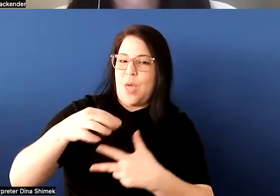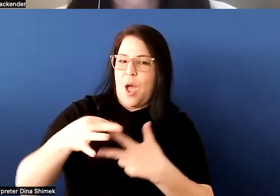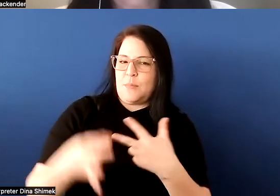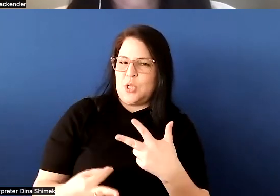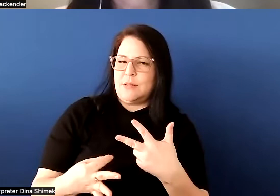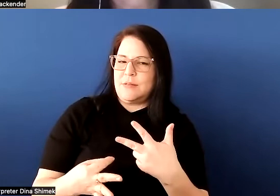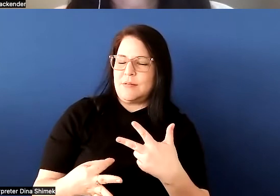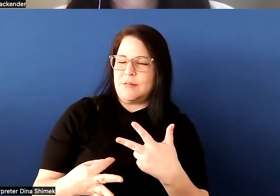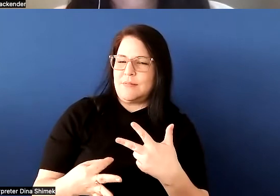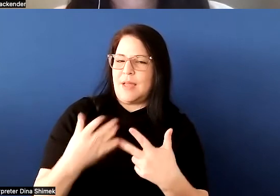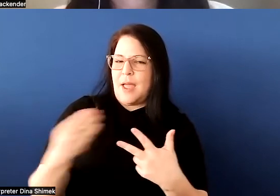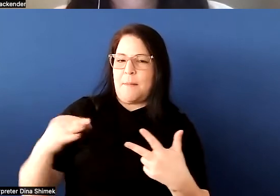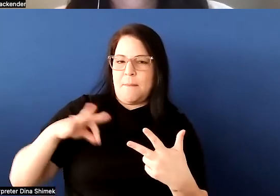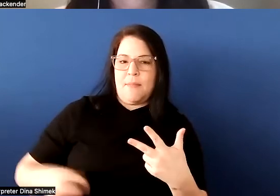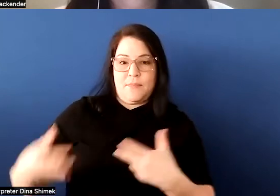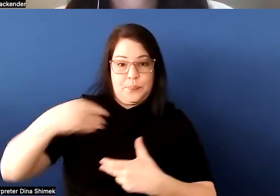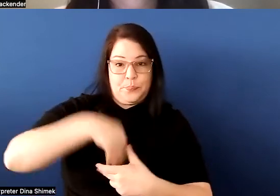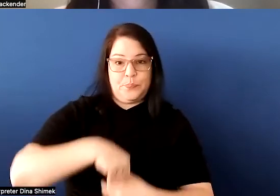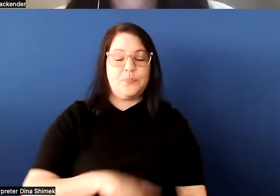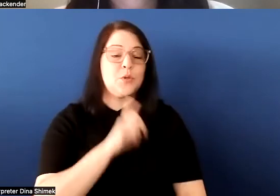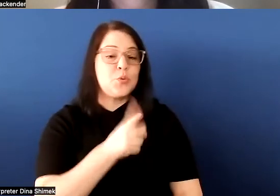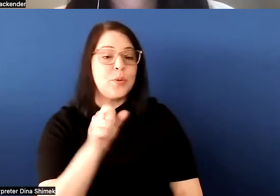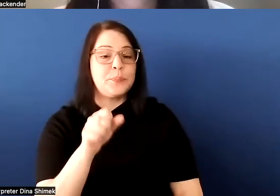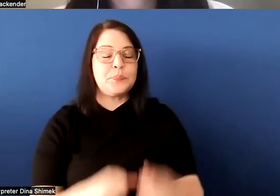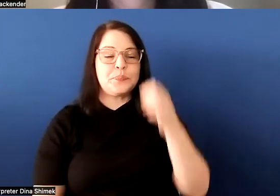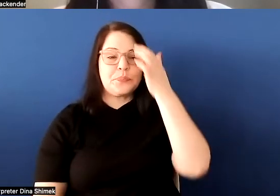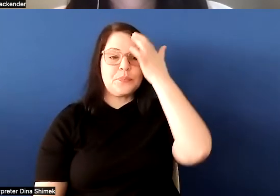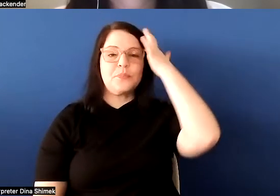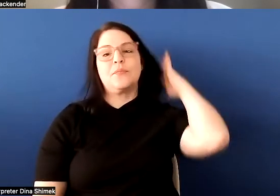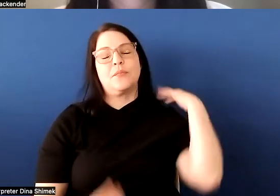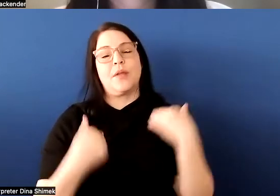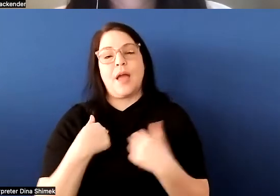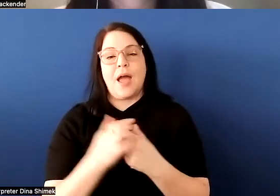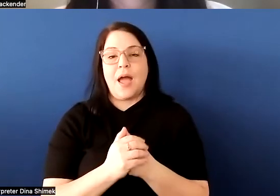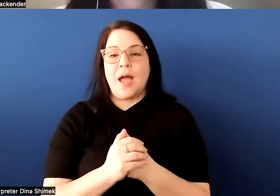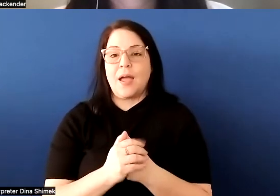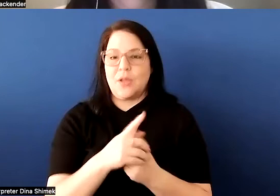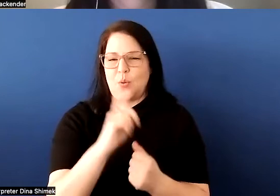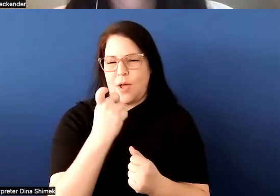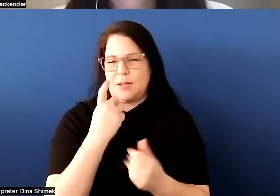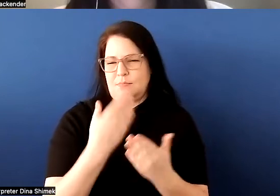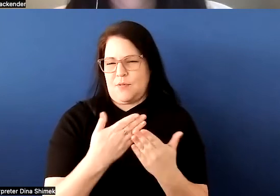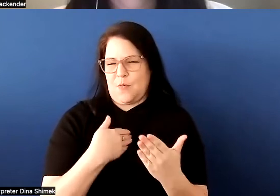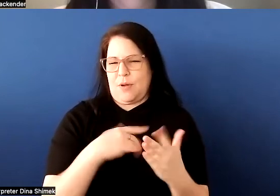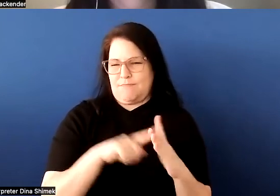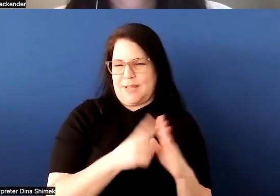and what their different benefits are. Sure. So as you asked me early on, what is an emergency